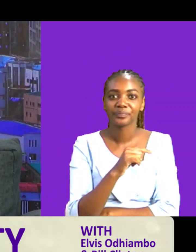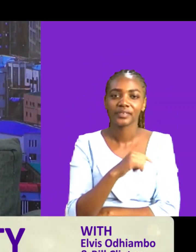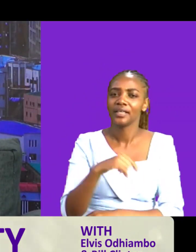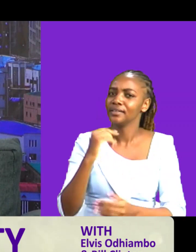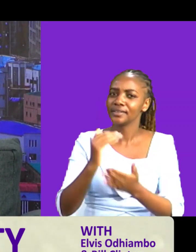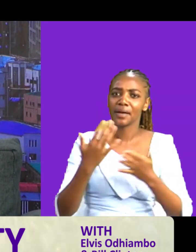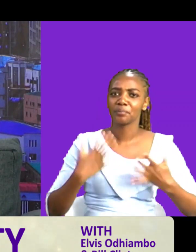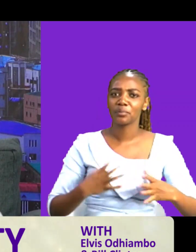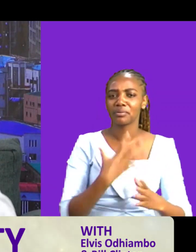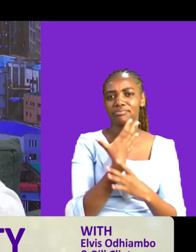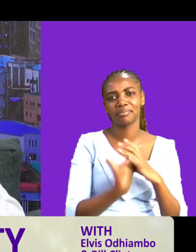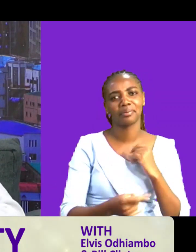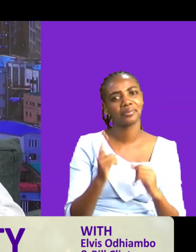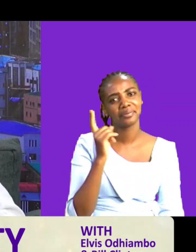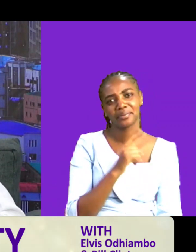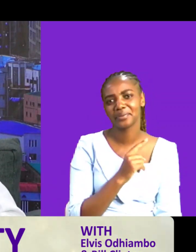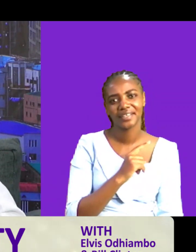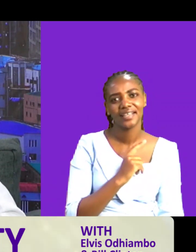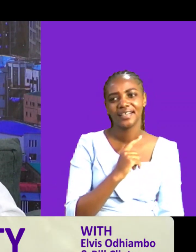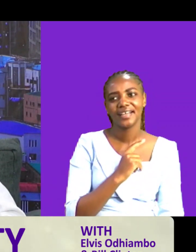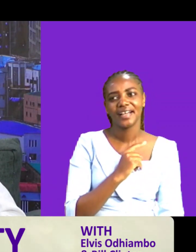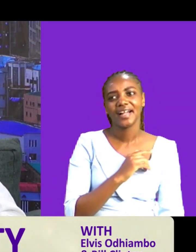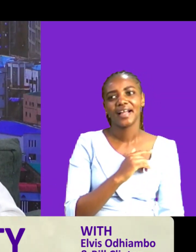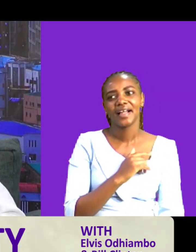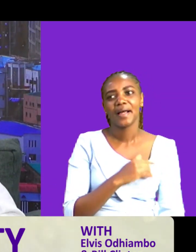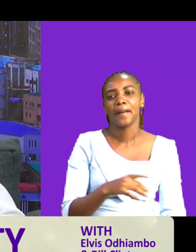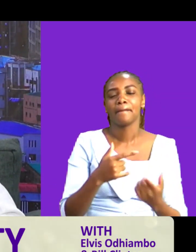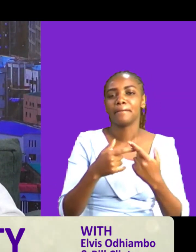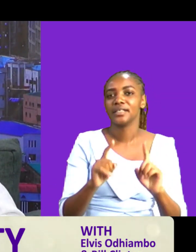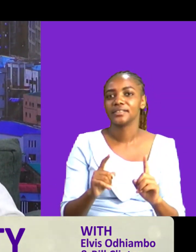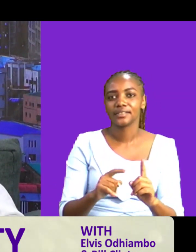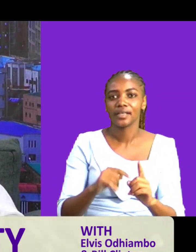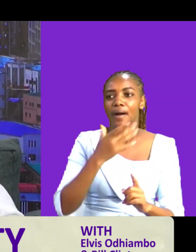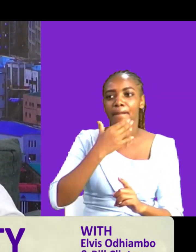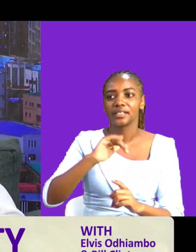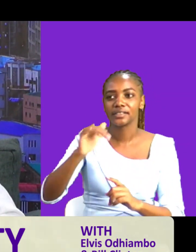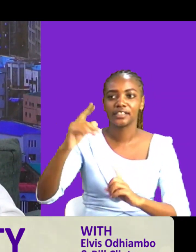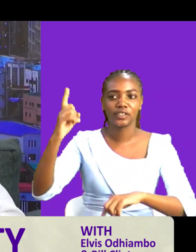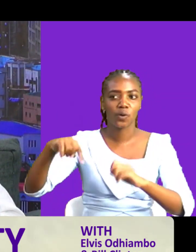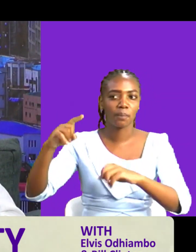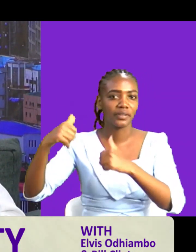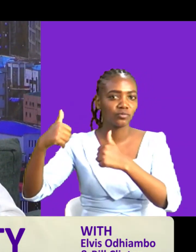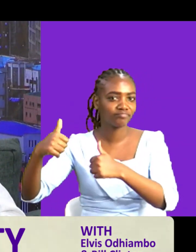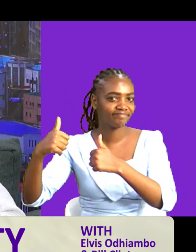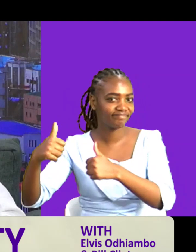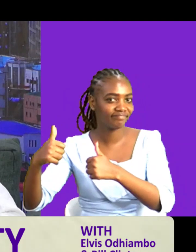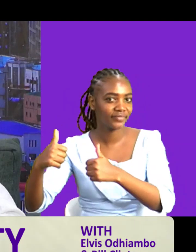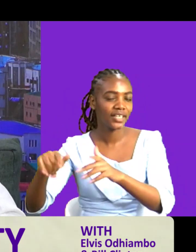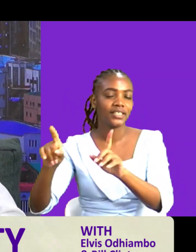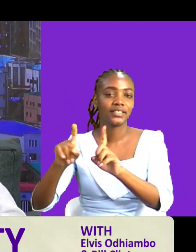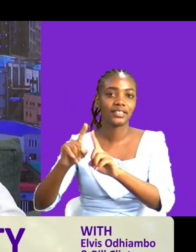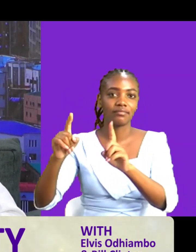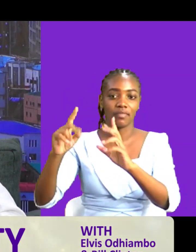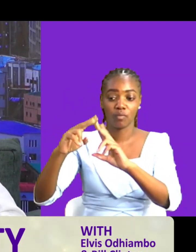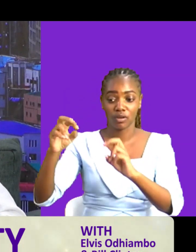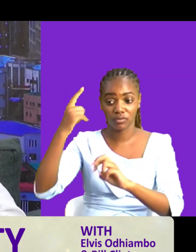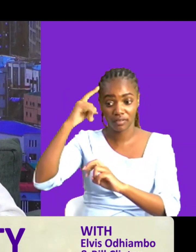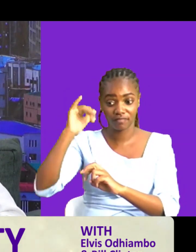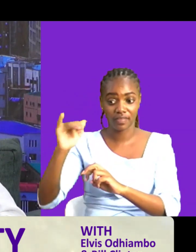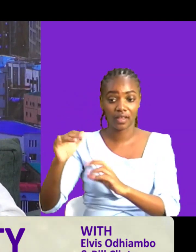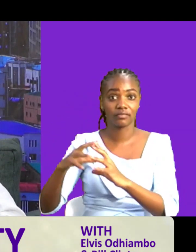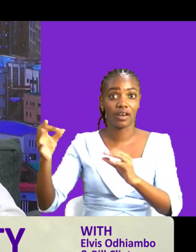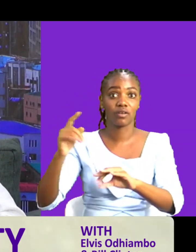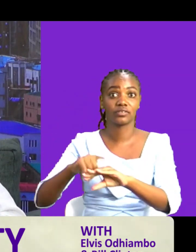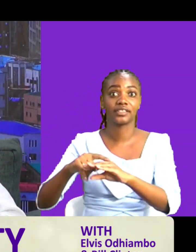disappointed, some of the Inter fans. But then again, Man City completed a treble that they had been looking for quite some time